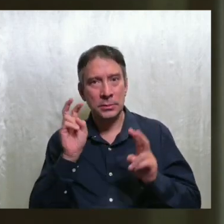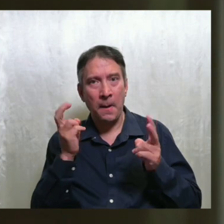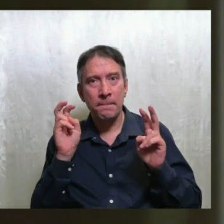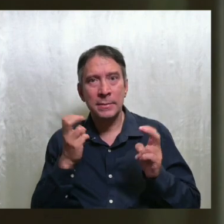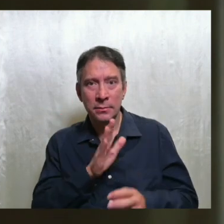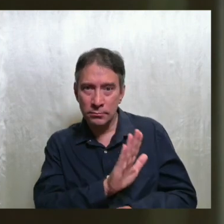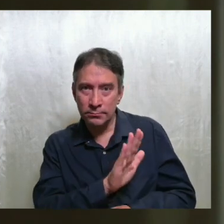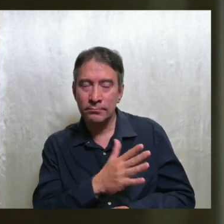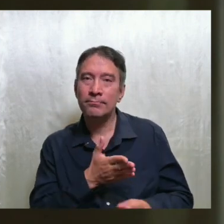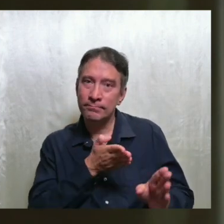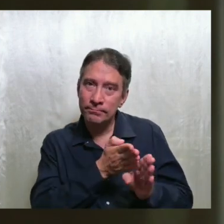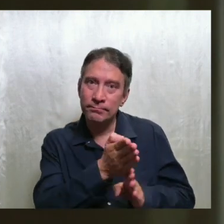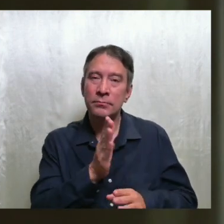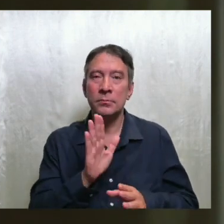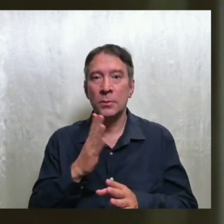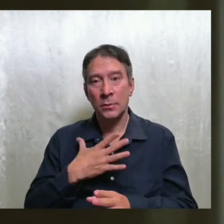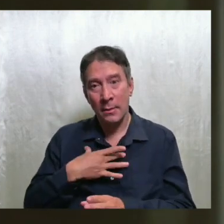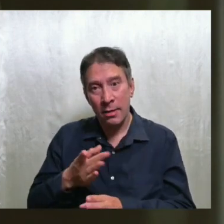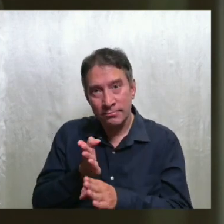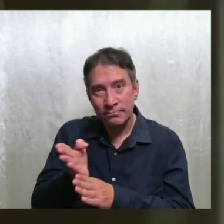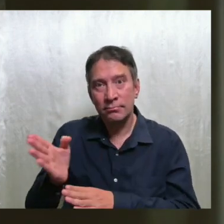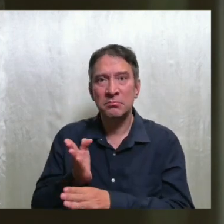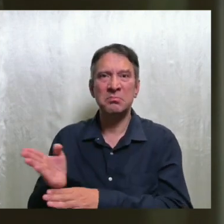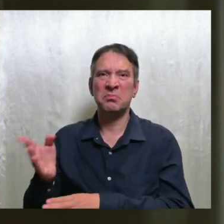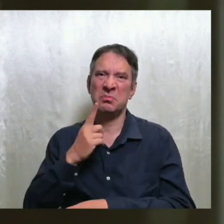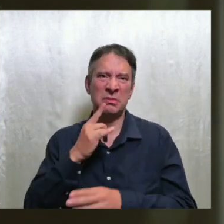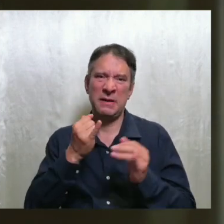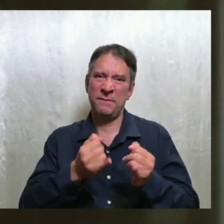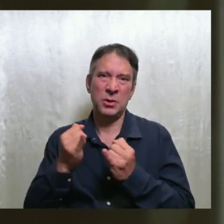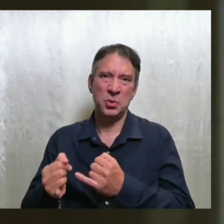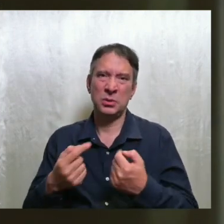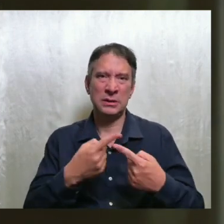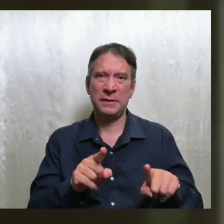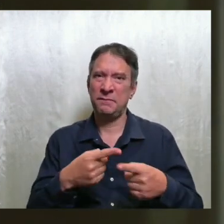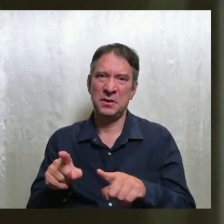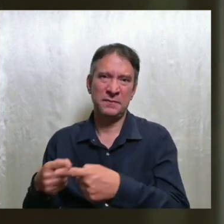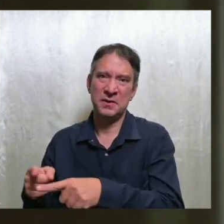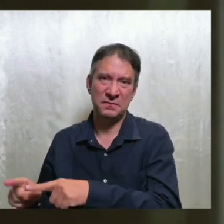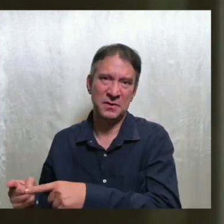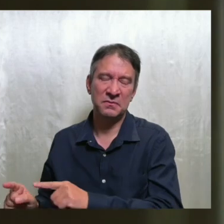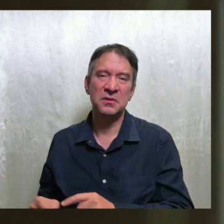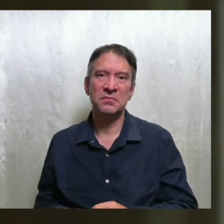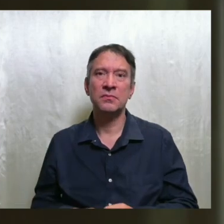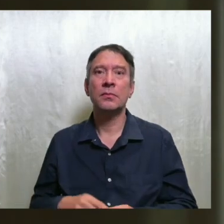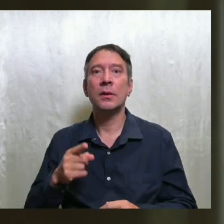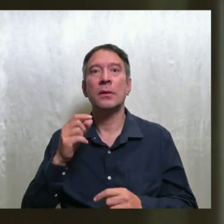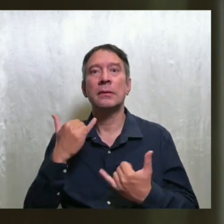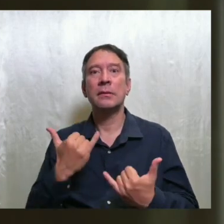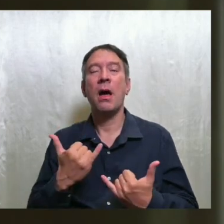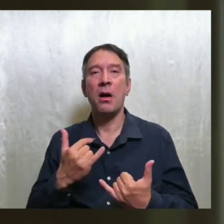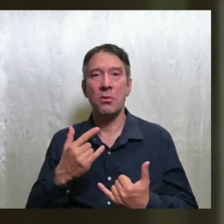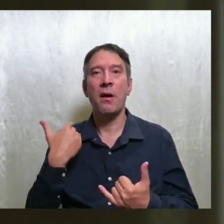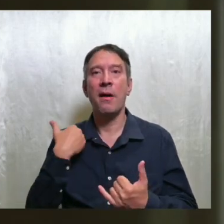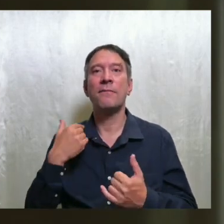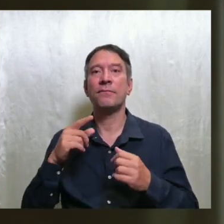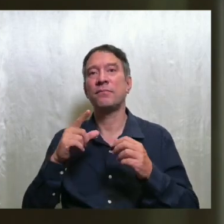level? And the second, for any student who is stuck, how do we provide personalized feedback? And in the wake of it, we built